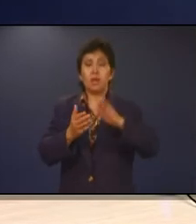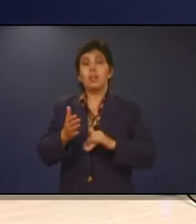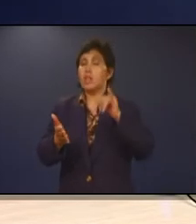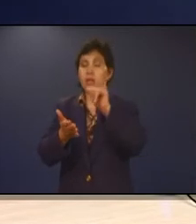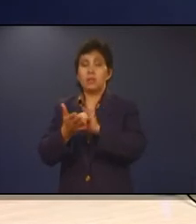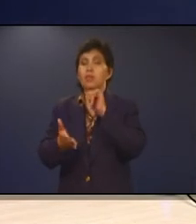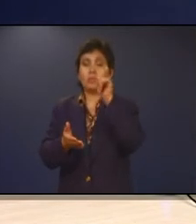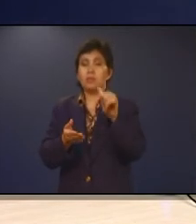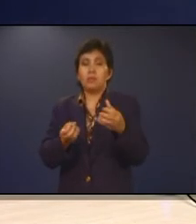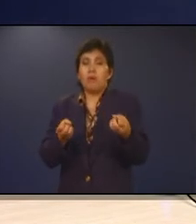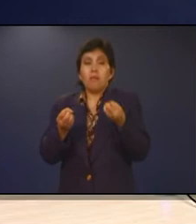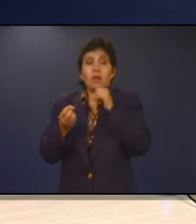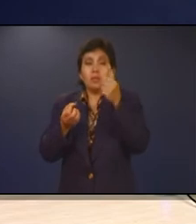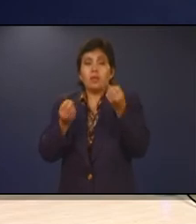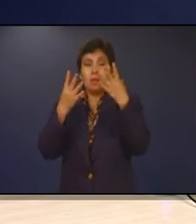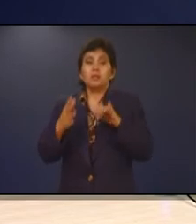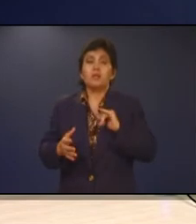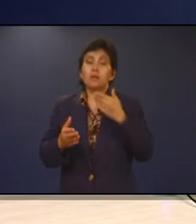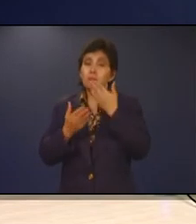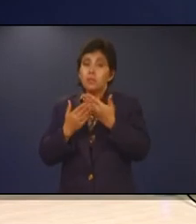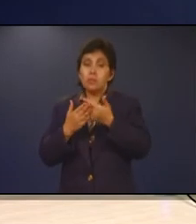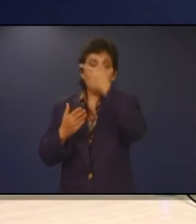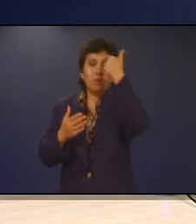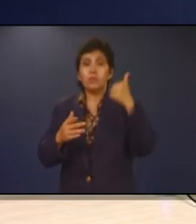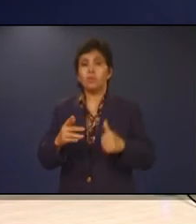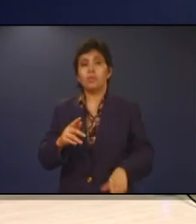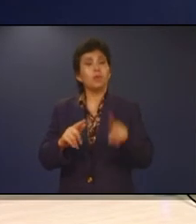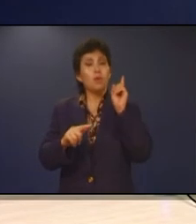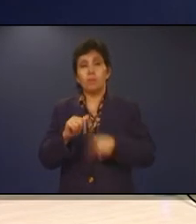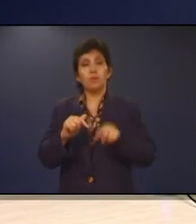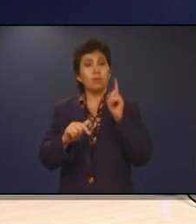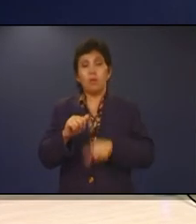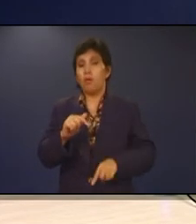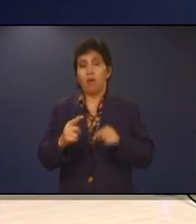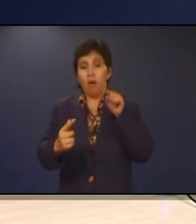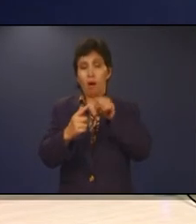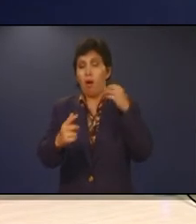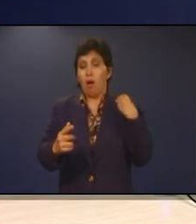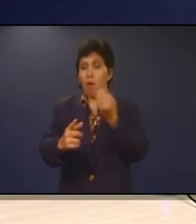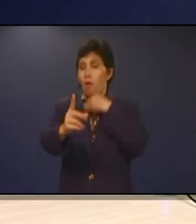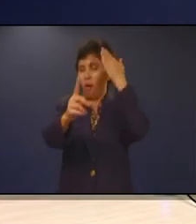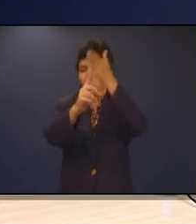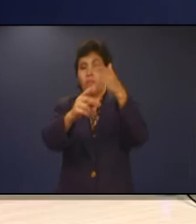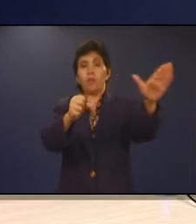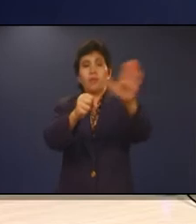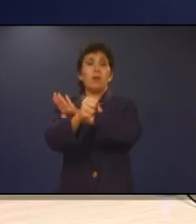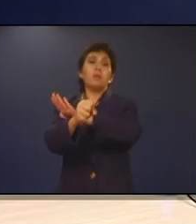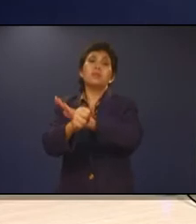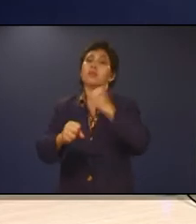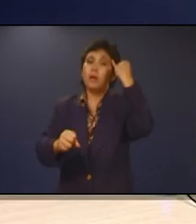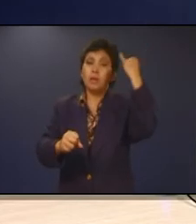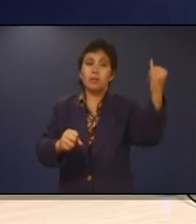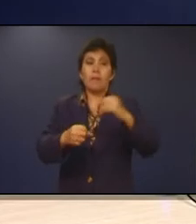perfect, there's not much left. And it's good, because we cannot always reach to our perfect self or the